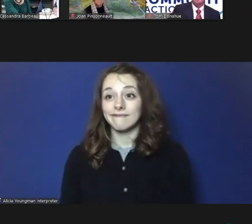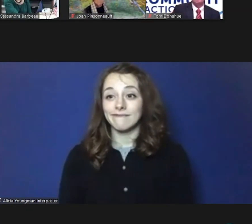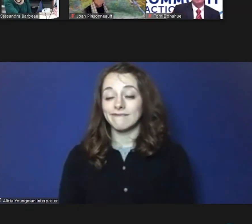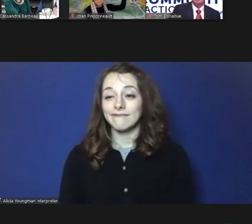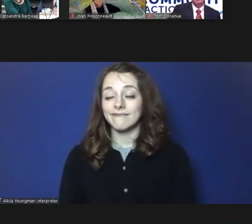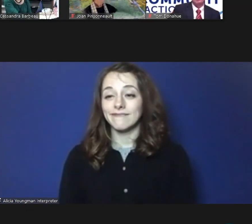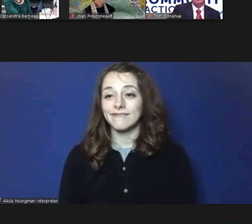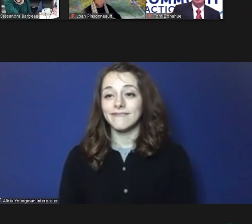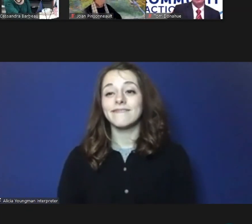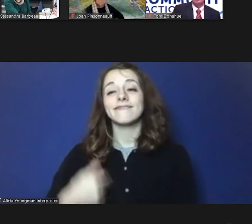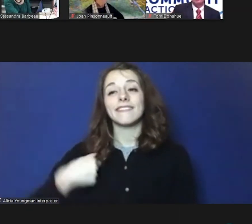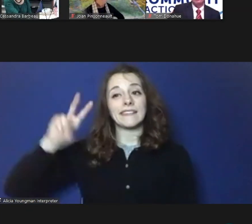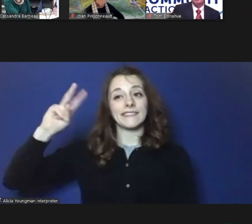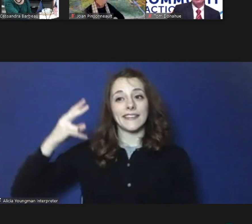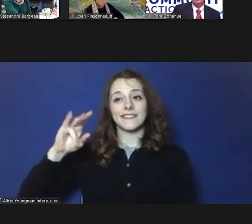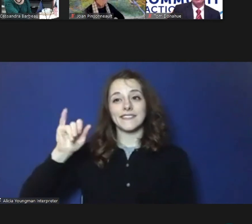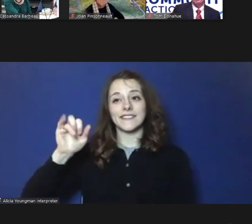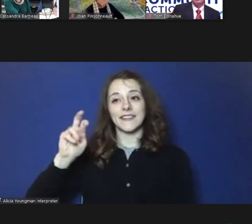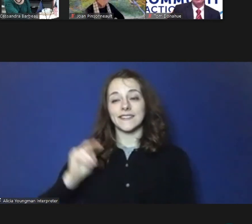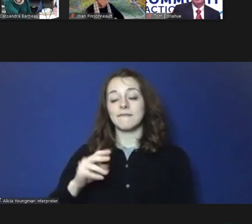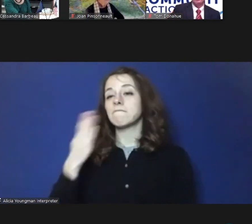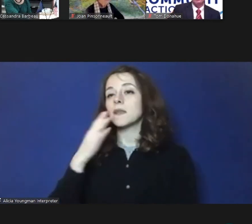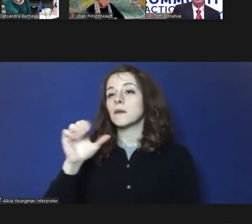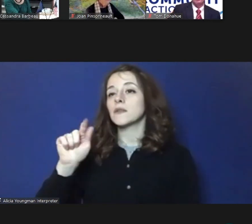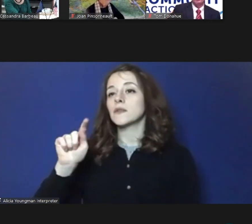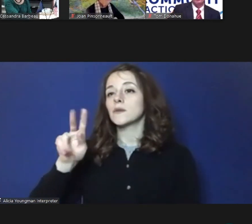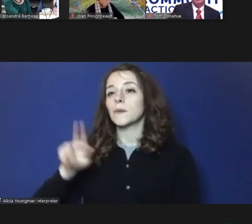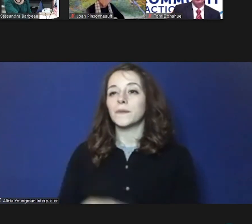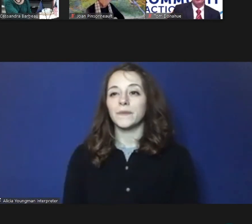I I'll see- second it, Jason. Thank you, Stu.